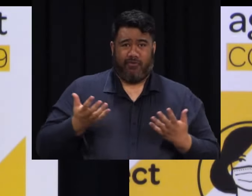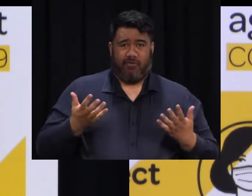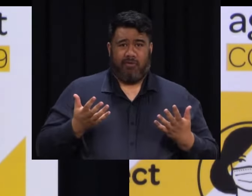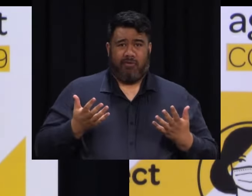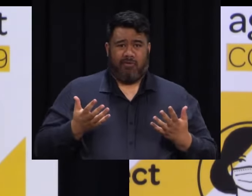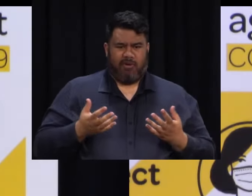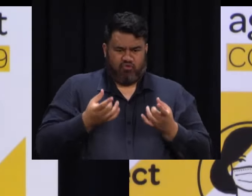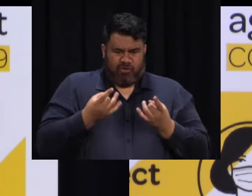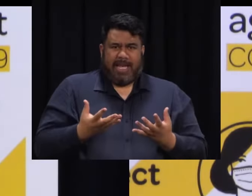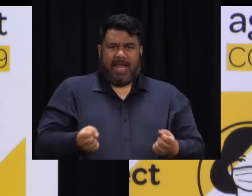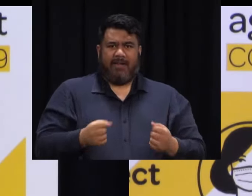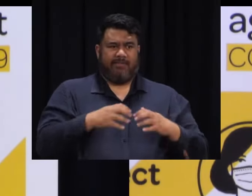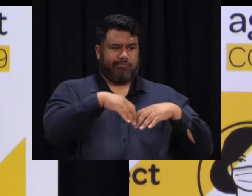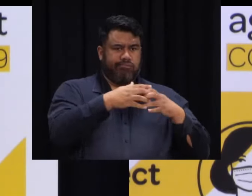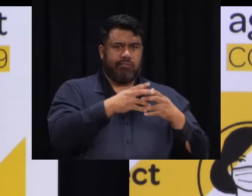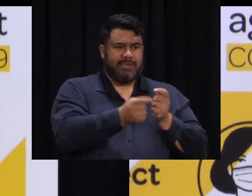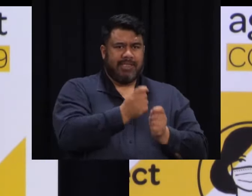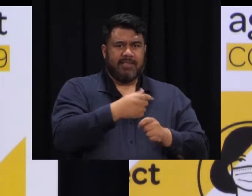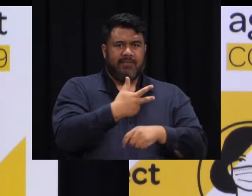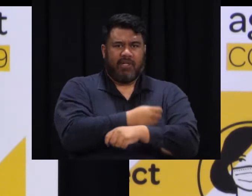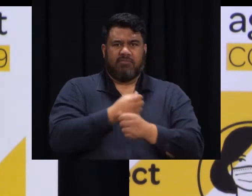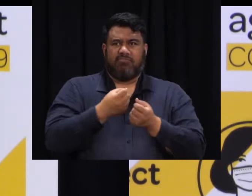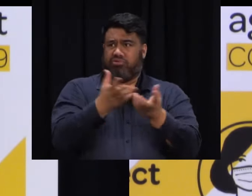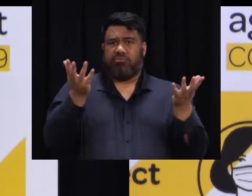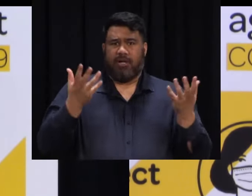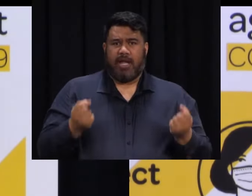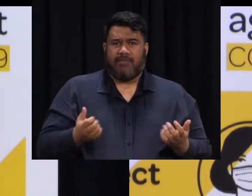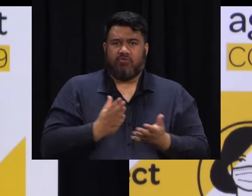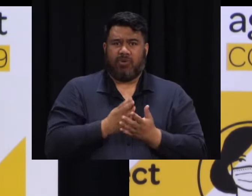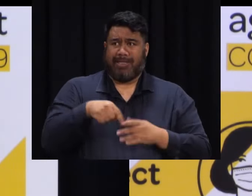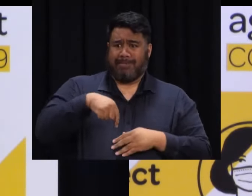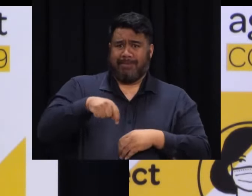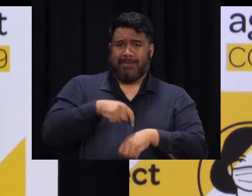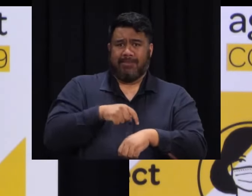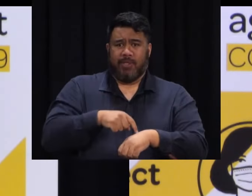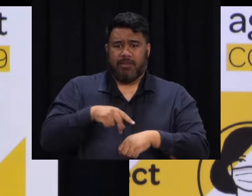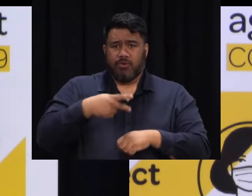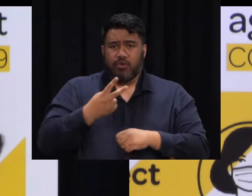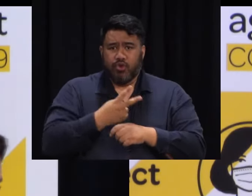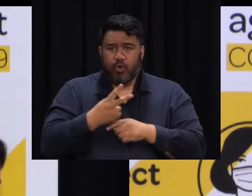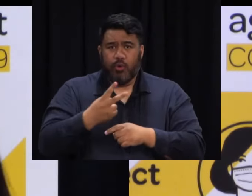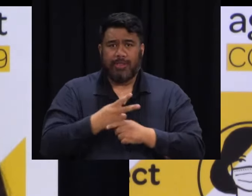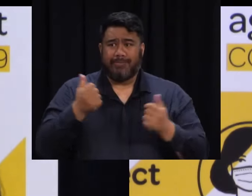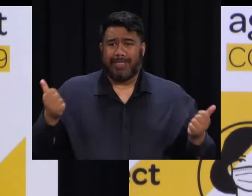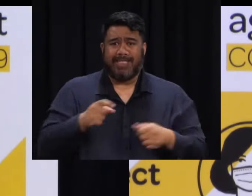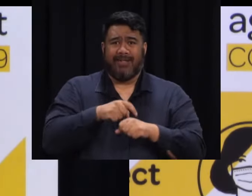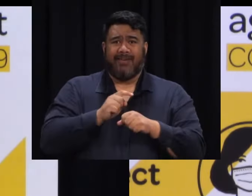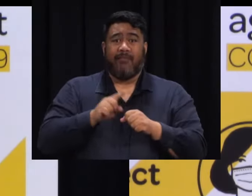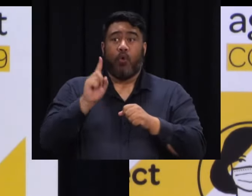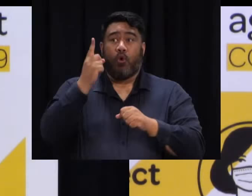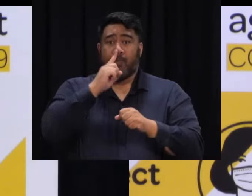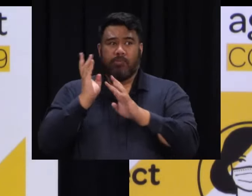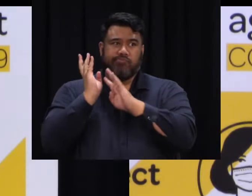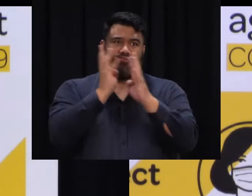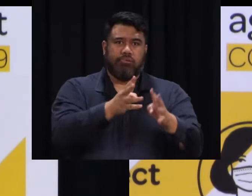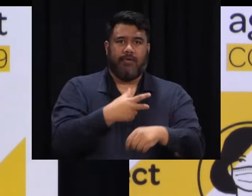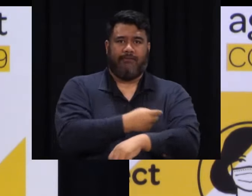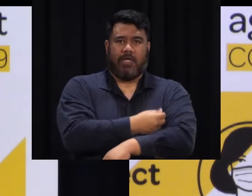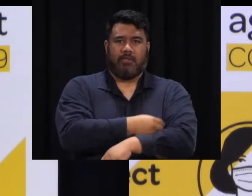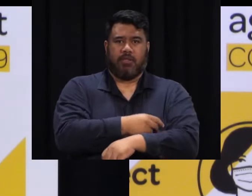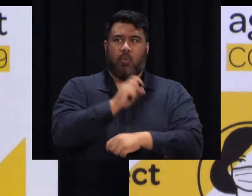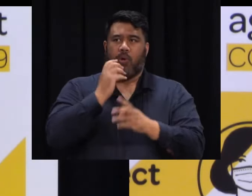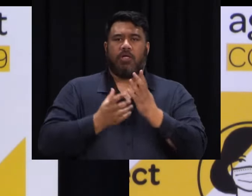place, and now is a good time, then this next 2 weeks during Alert Level 3, for anyone not vaccinated to get out there. And we will continue to provide